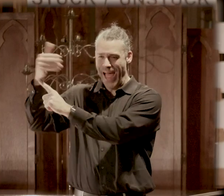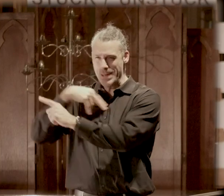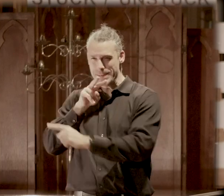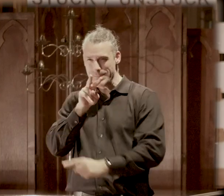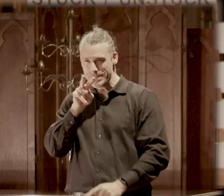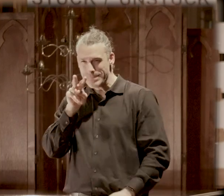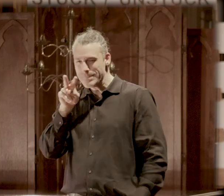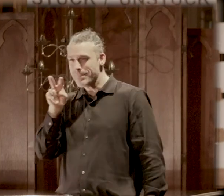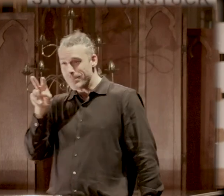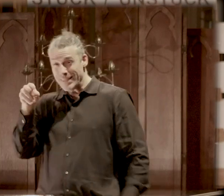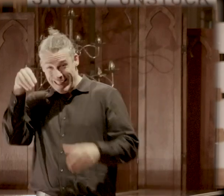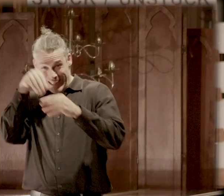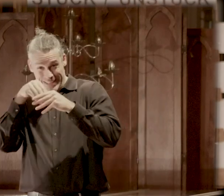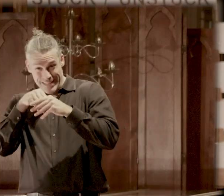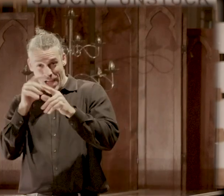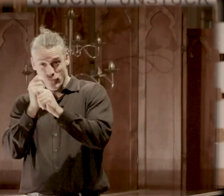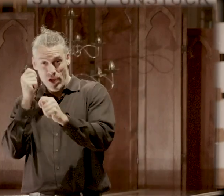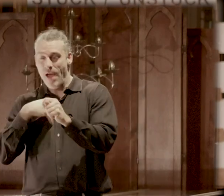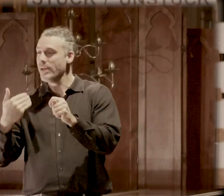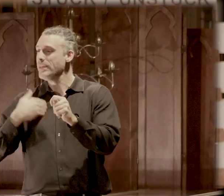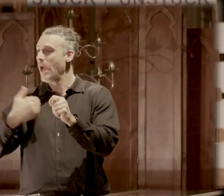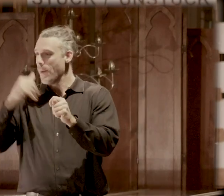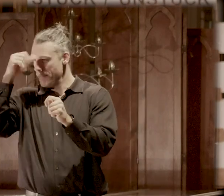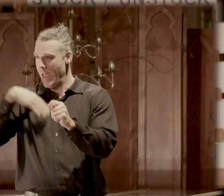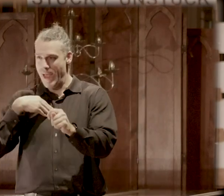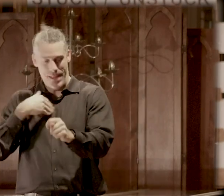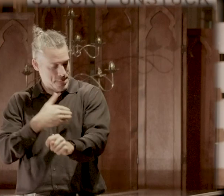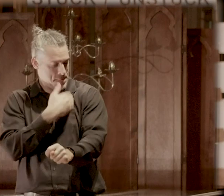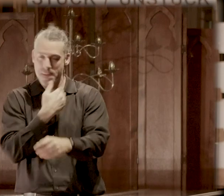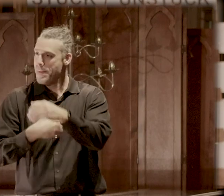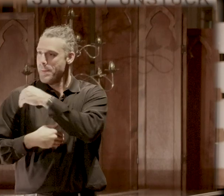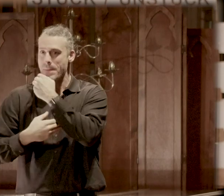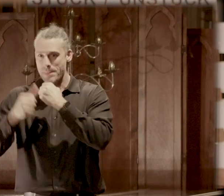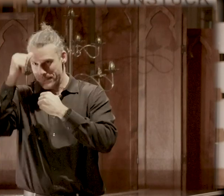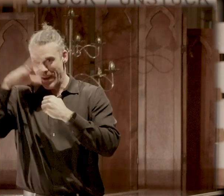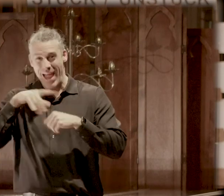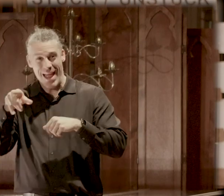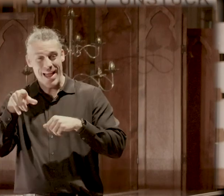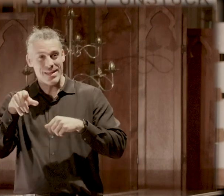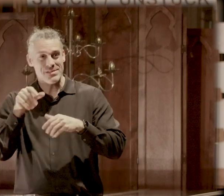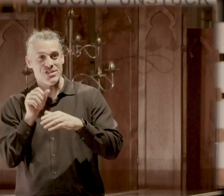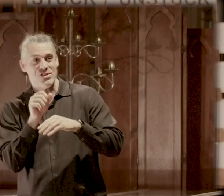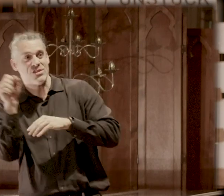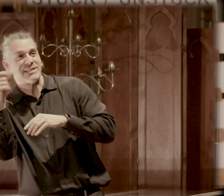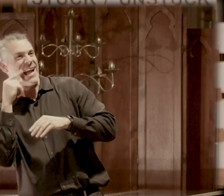behind it. And from inside the truck, a young man with no sleeves on his shirt leans out and